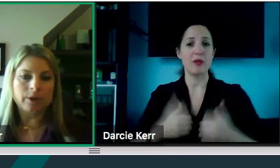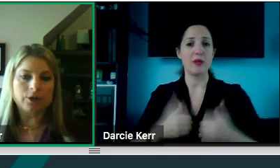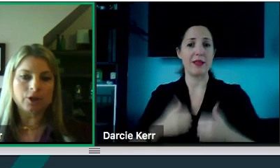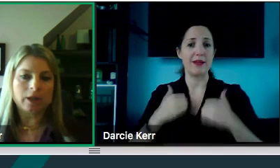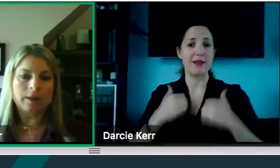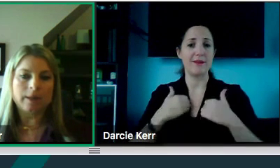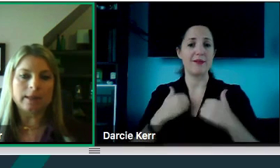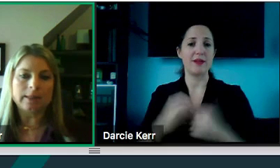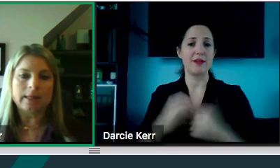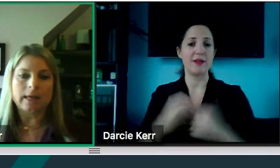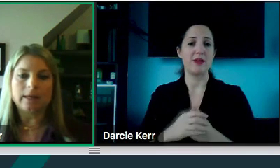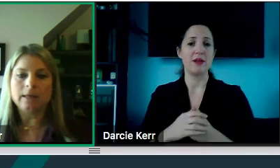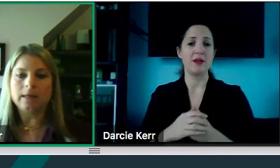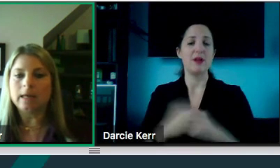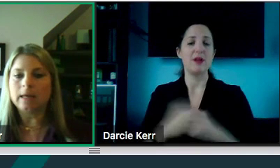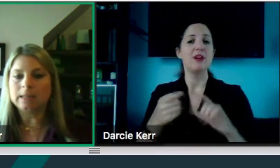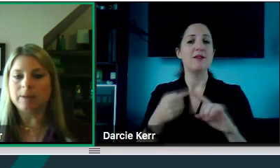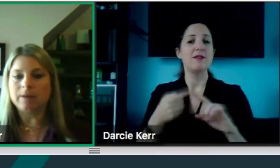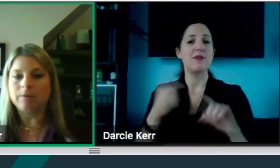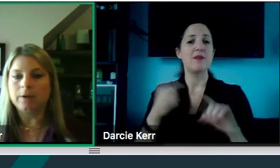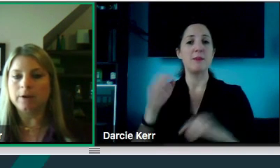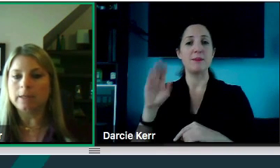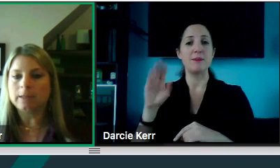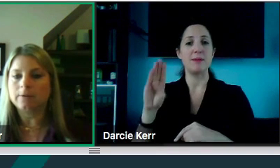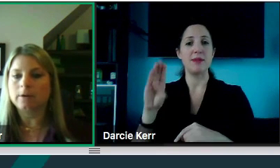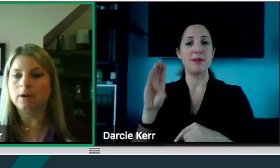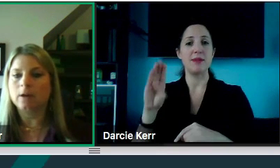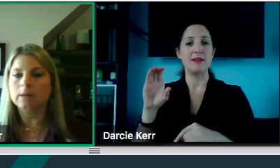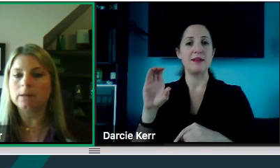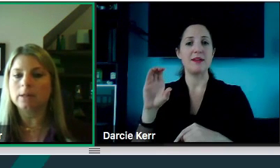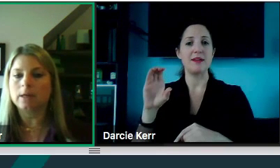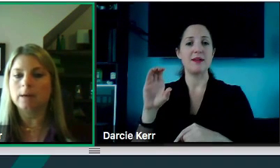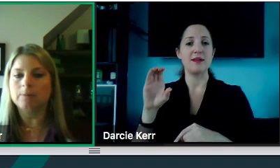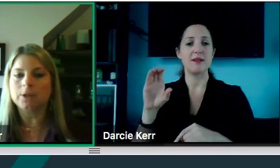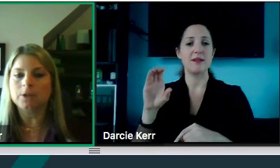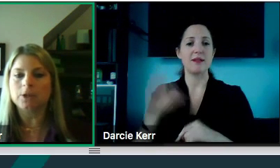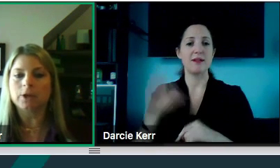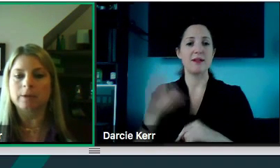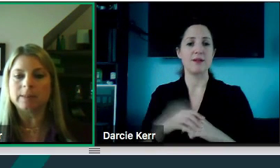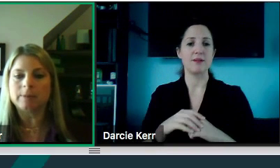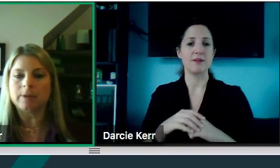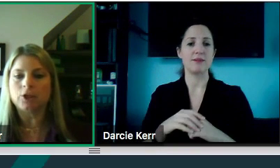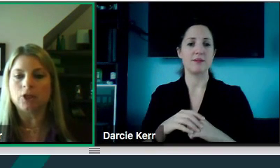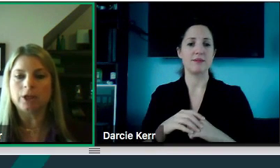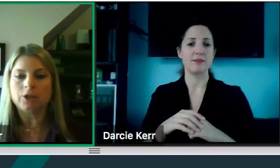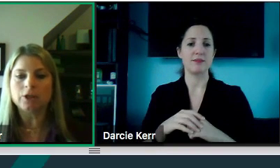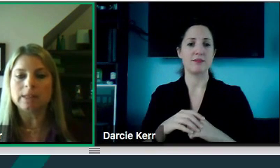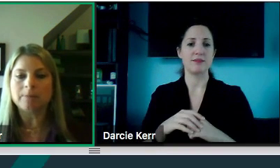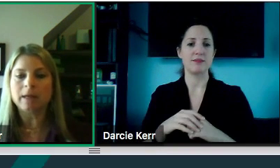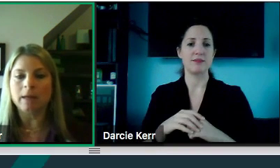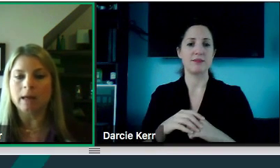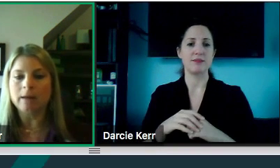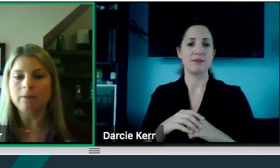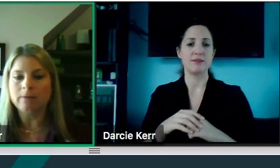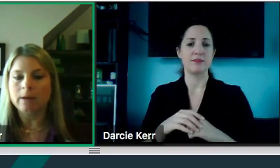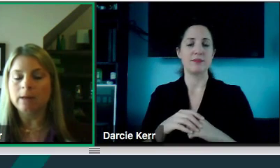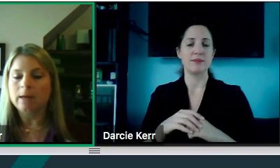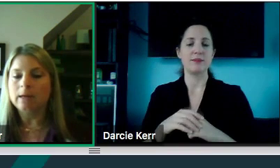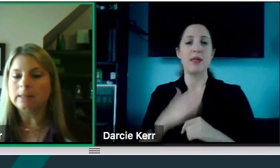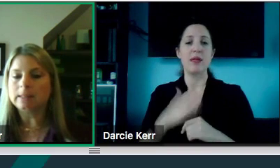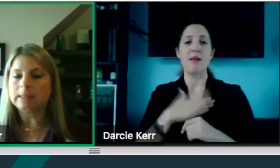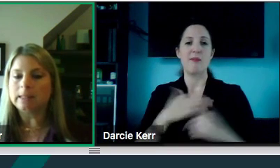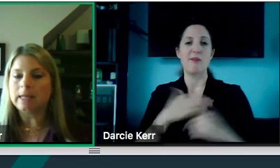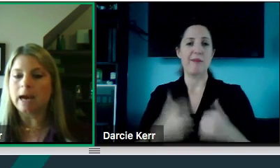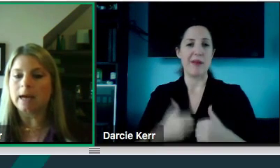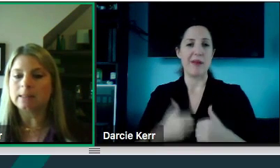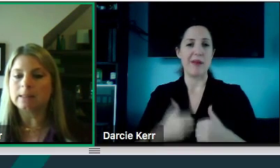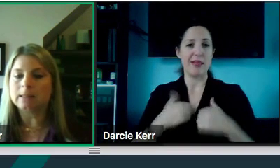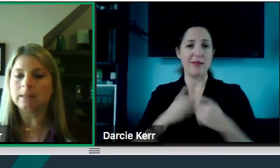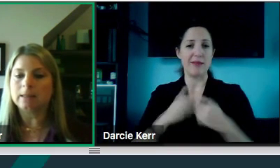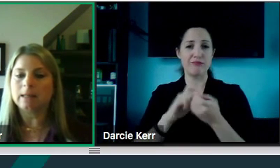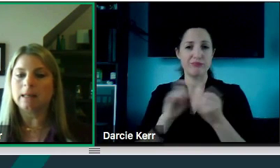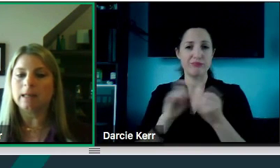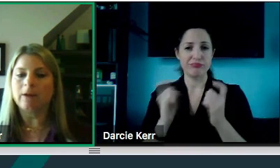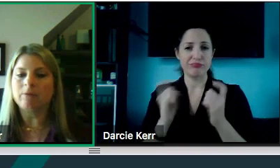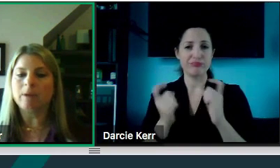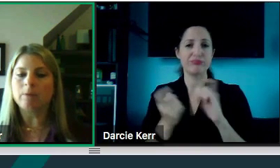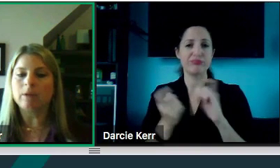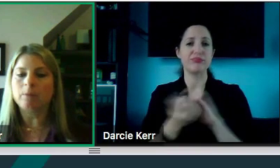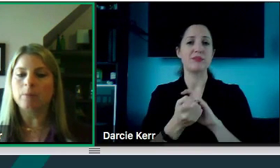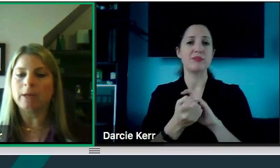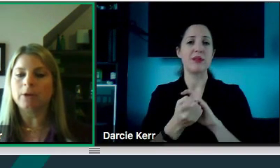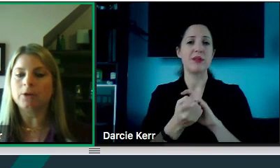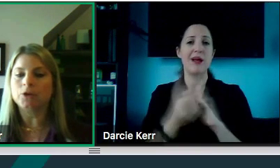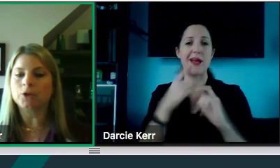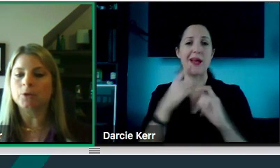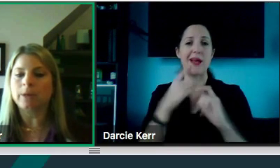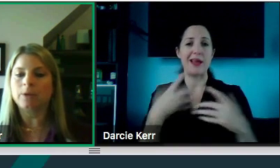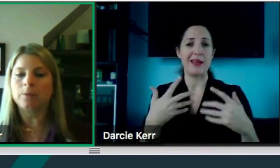Kalinda from British Columbia said, "It has been very difficult to come to terms with the changes in my life since the accident that left